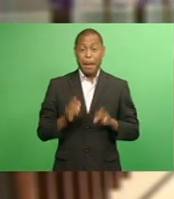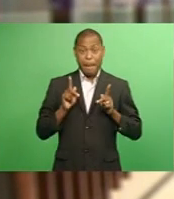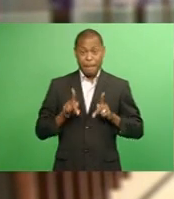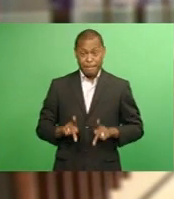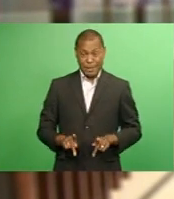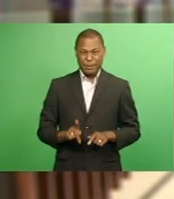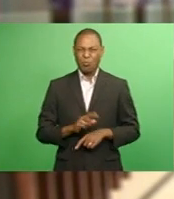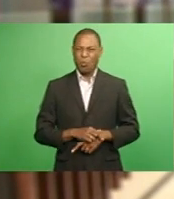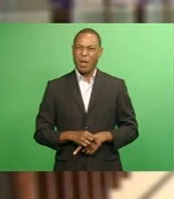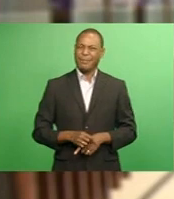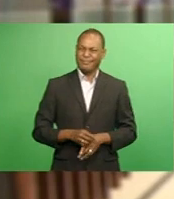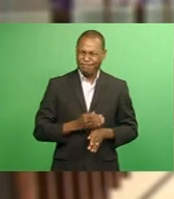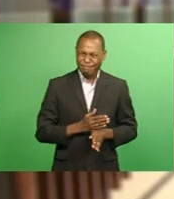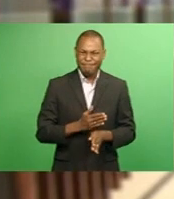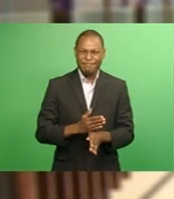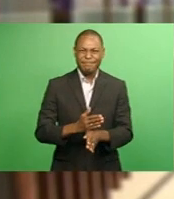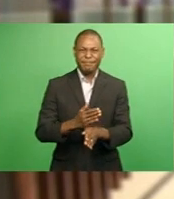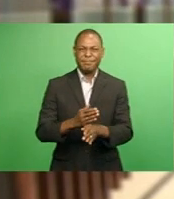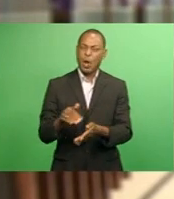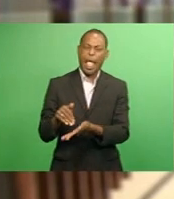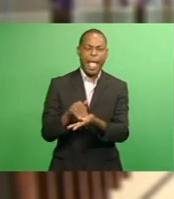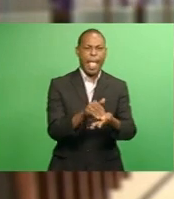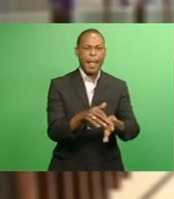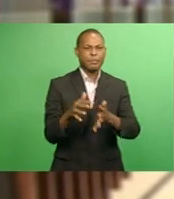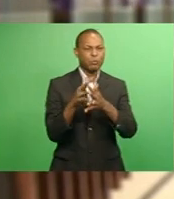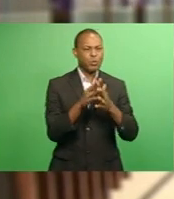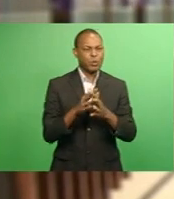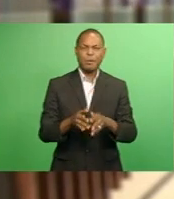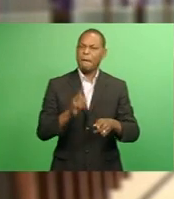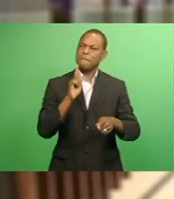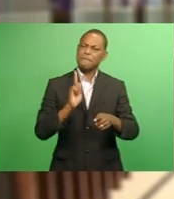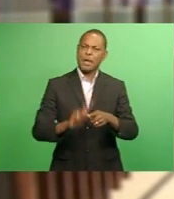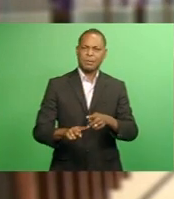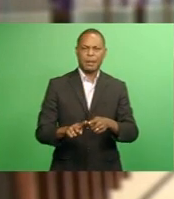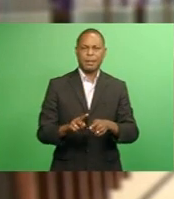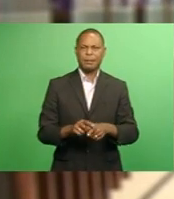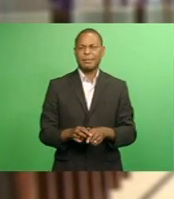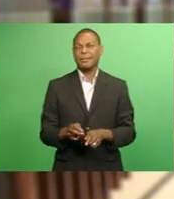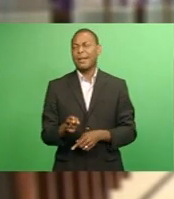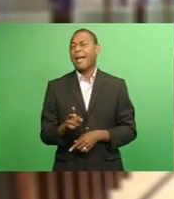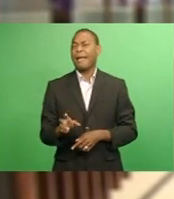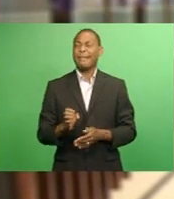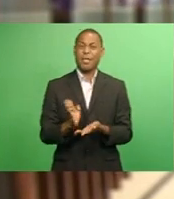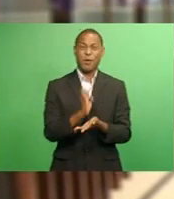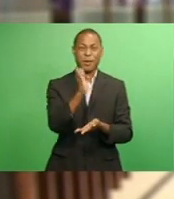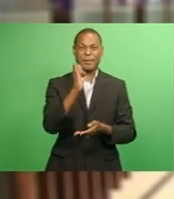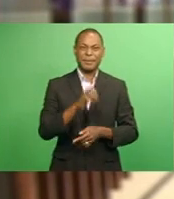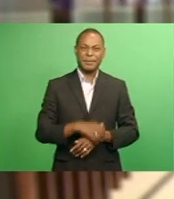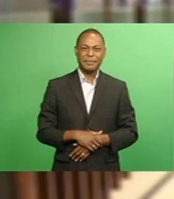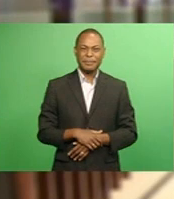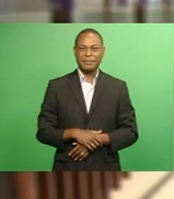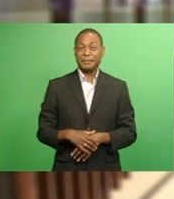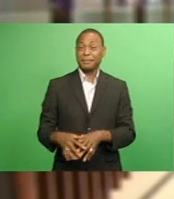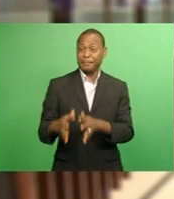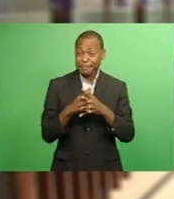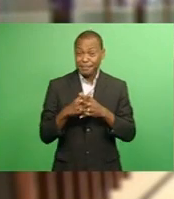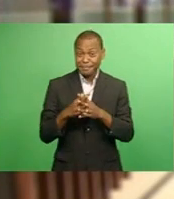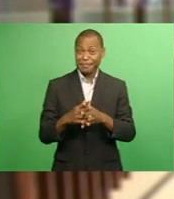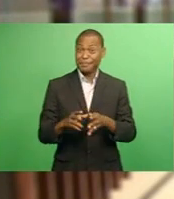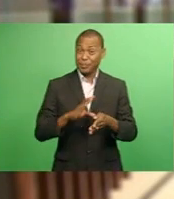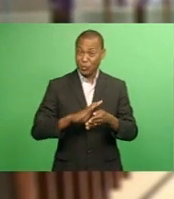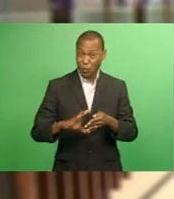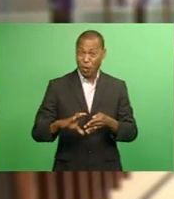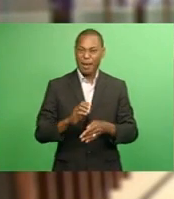aggressive vaccinations will help the US grow faster than other economies. The greenback's gains came as the euro suffers